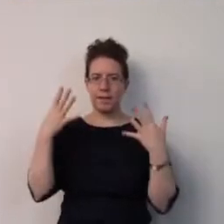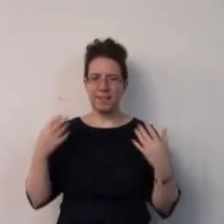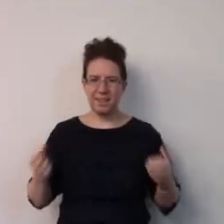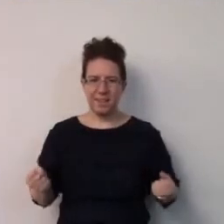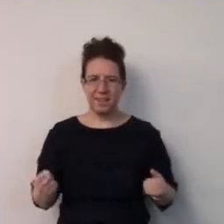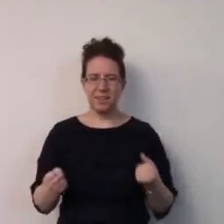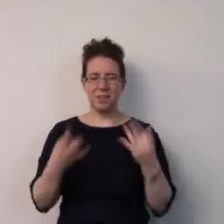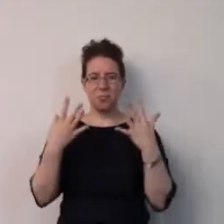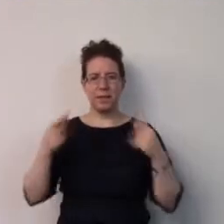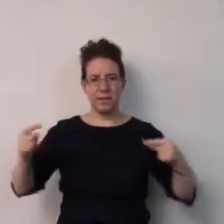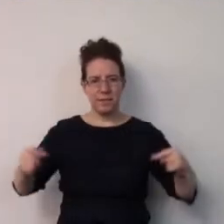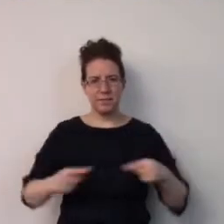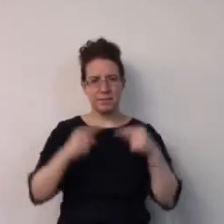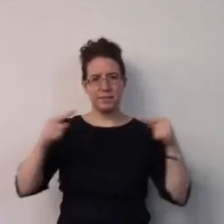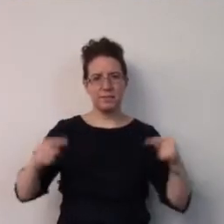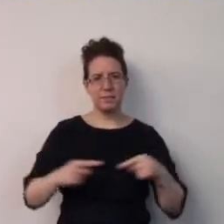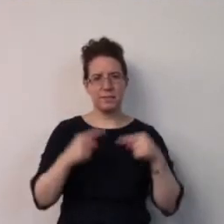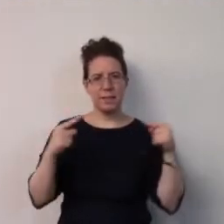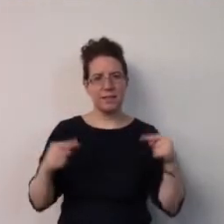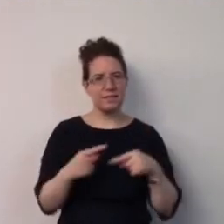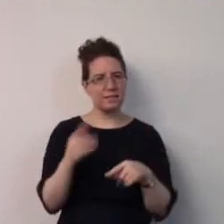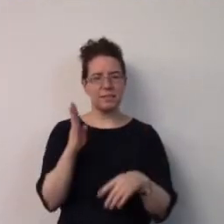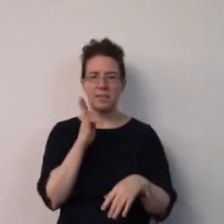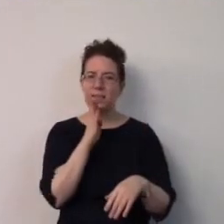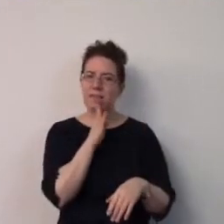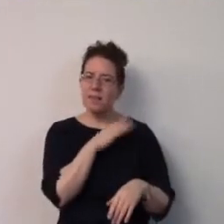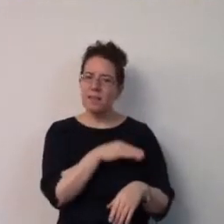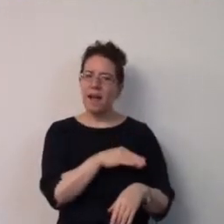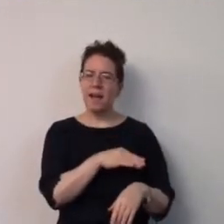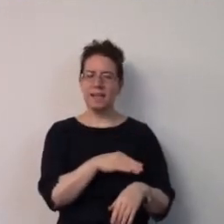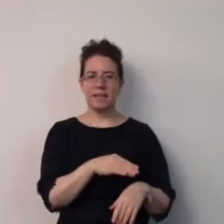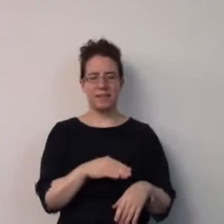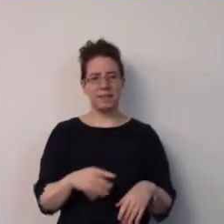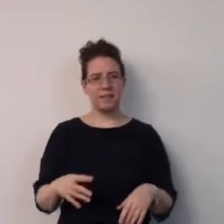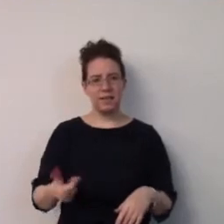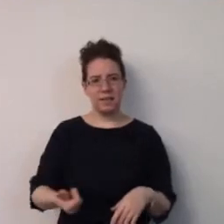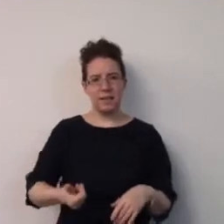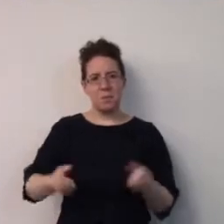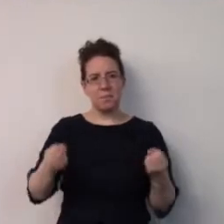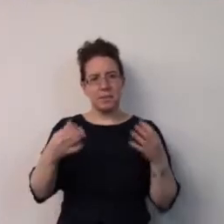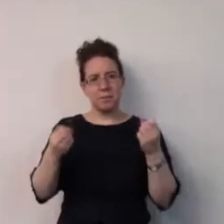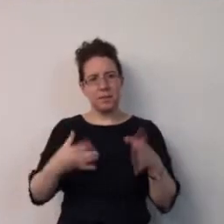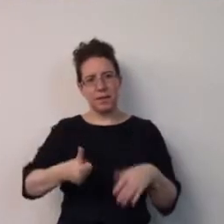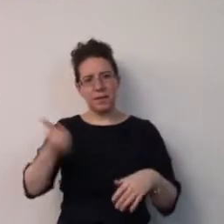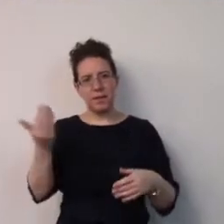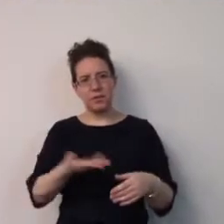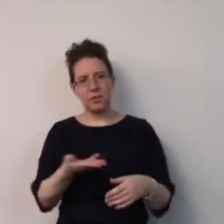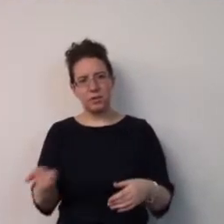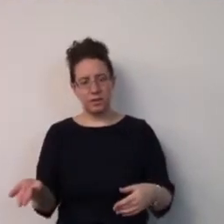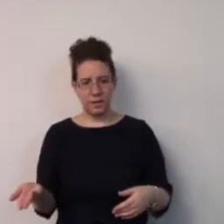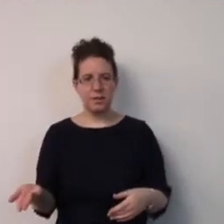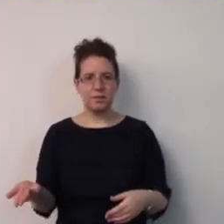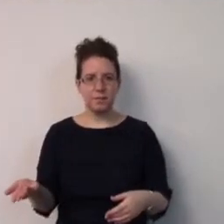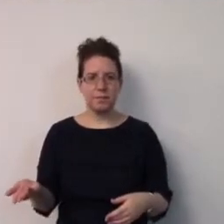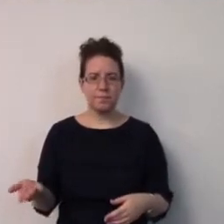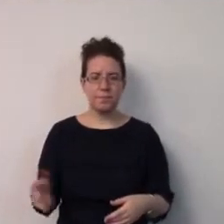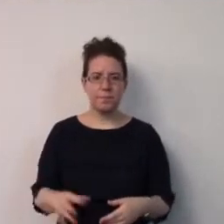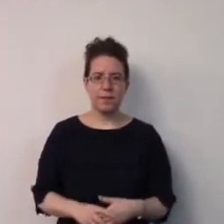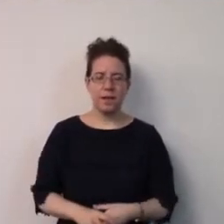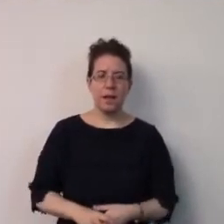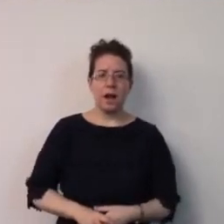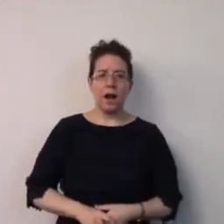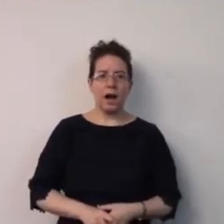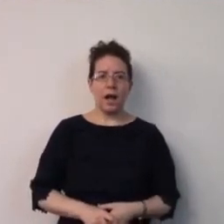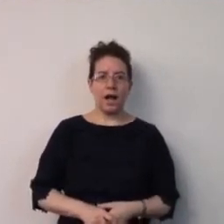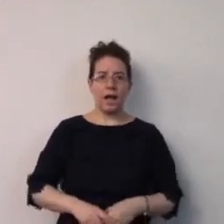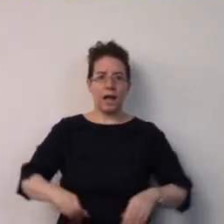Bible says they defile you. Right. But don't listen to Hollywood and let them write your